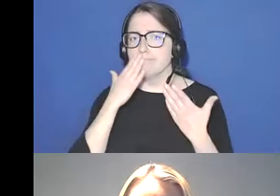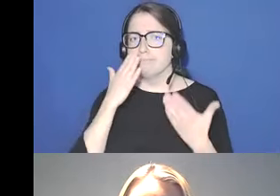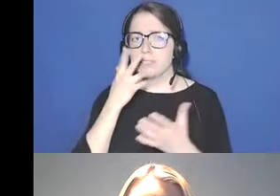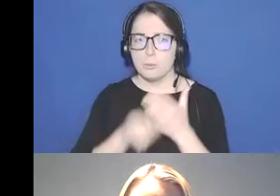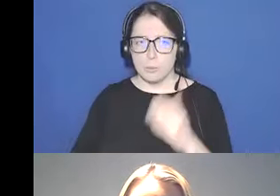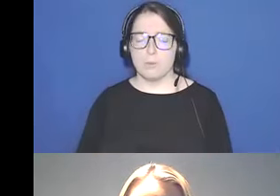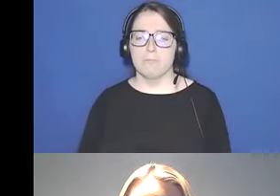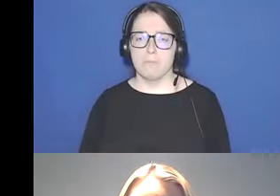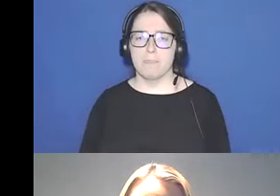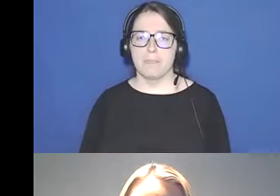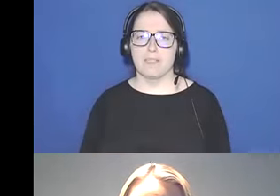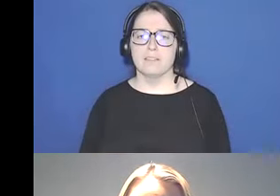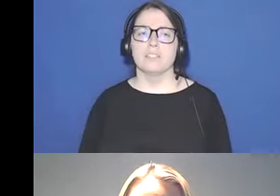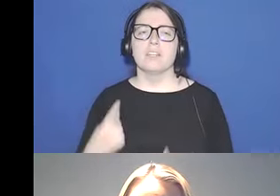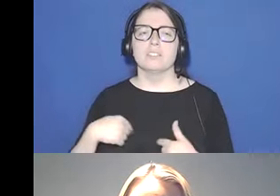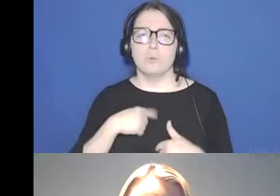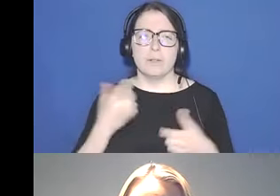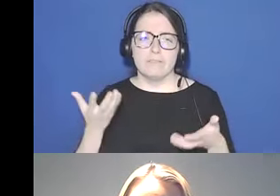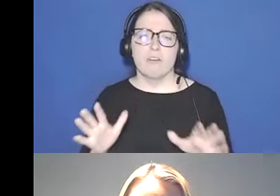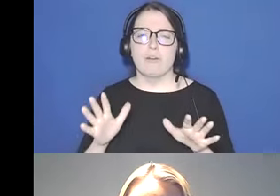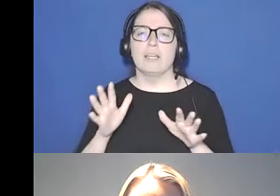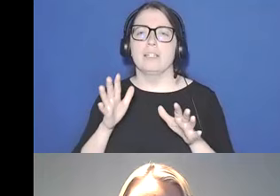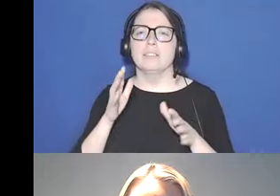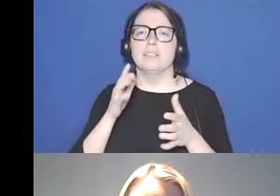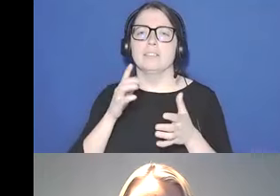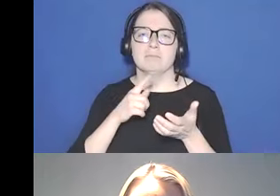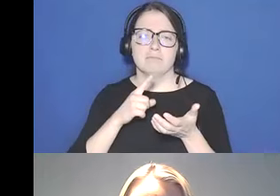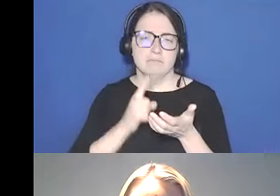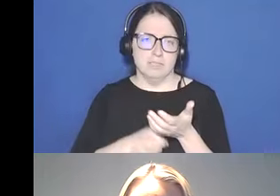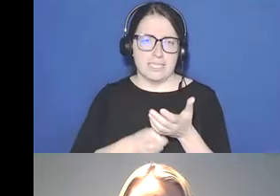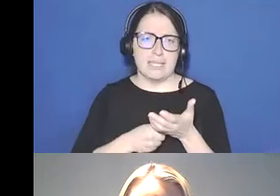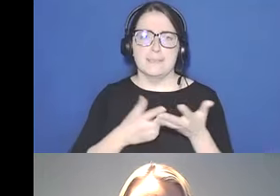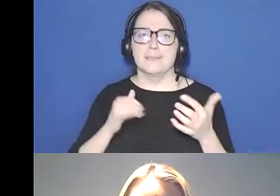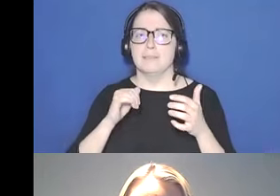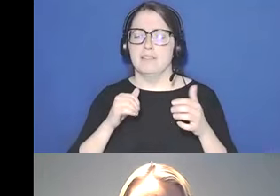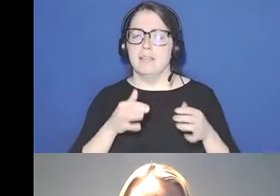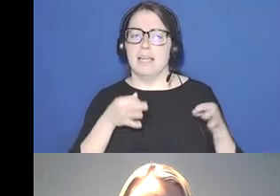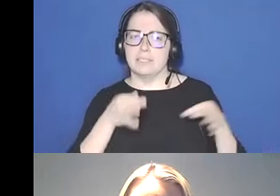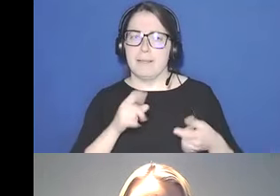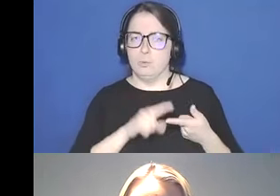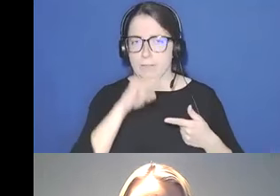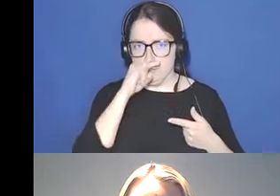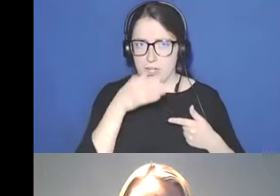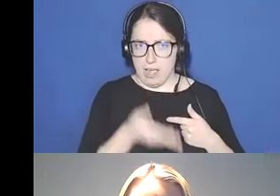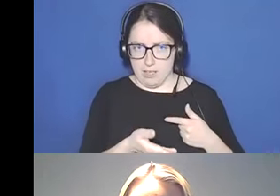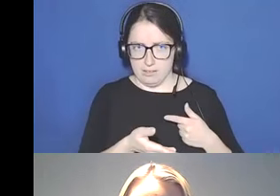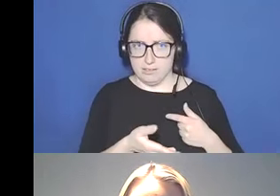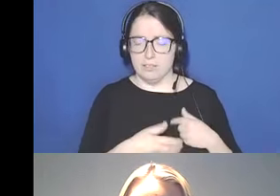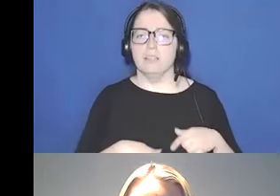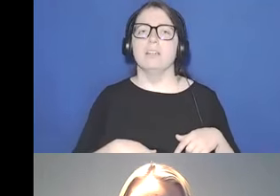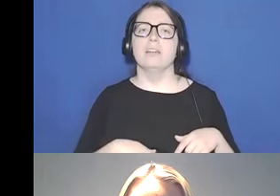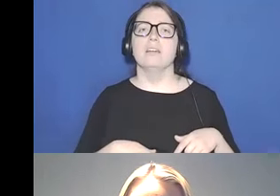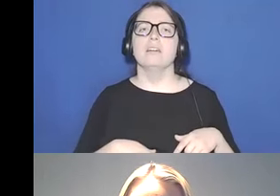So we've kind of covered a little bit about explaining a diagnosis to the child. How might a family involve,